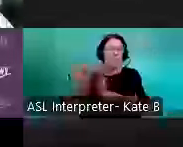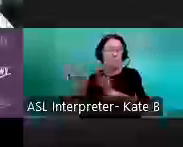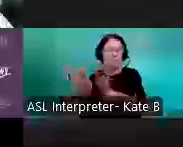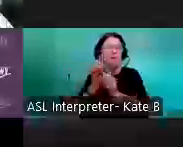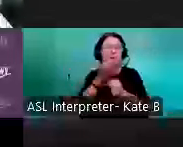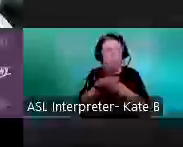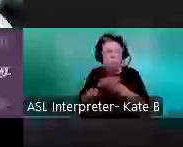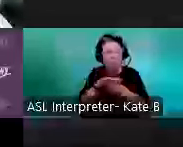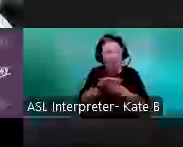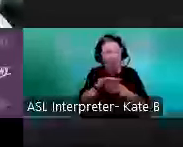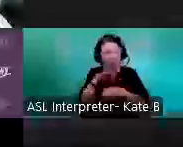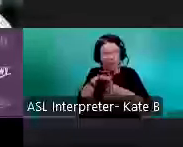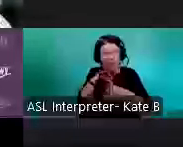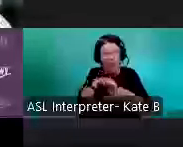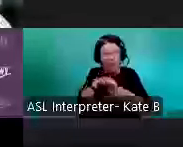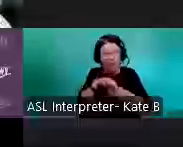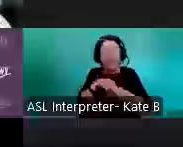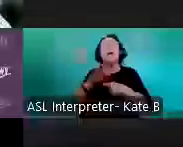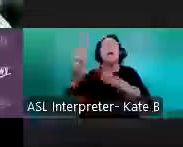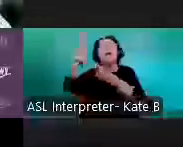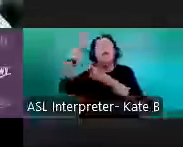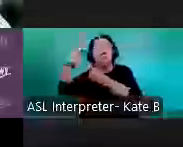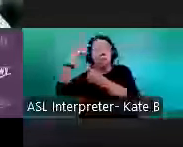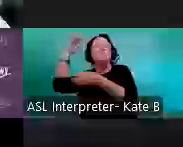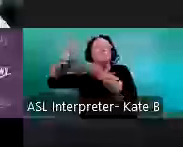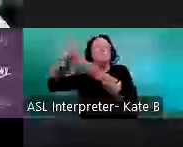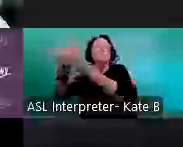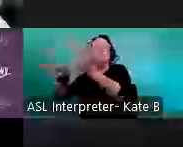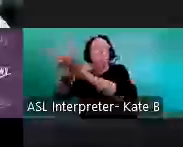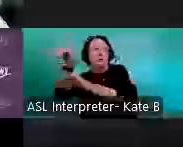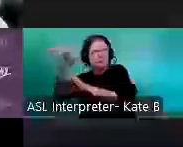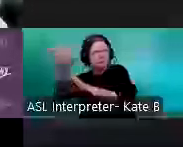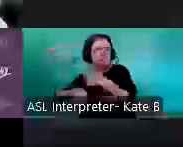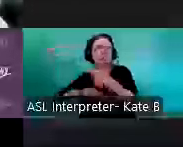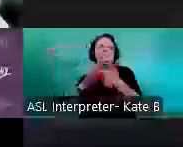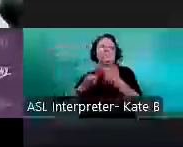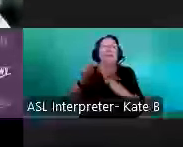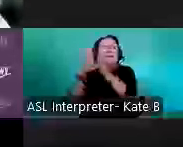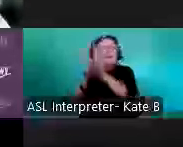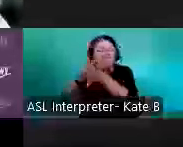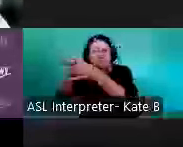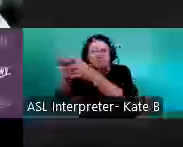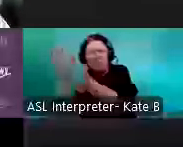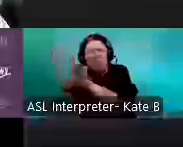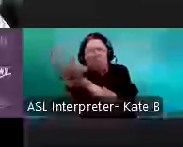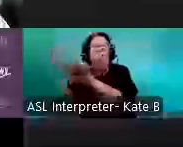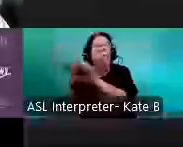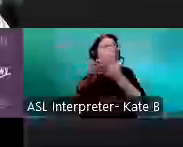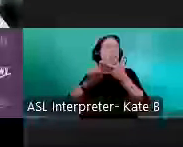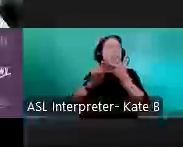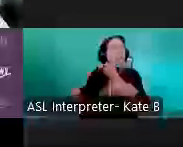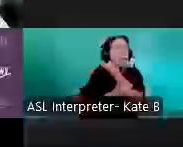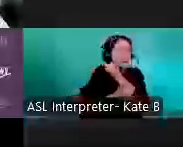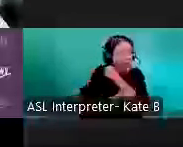local races is as important as voting in like a presidential race. Lots of people turn out to vote